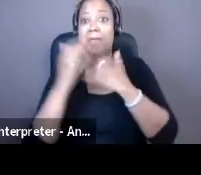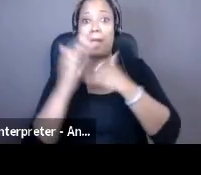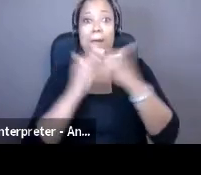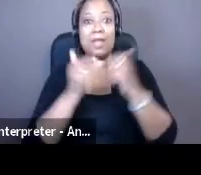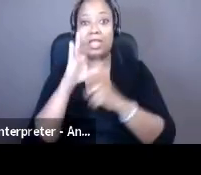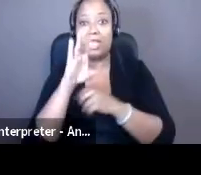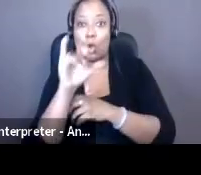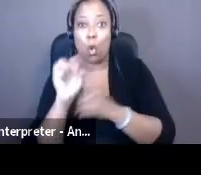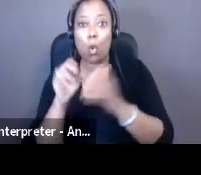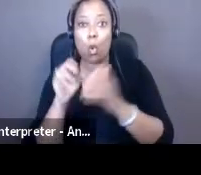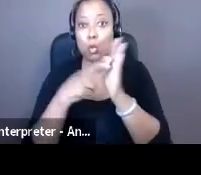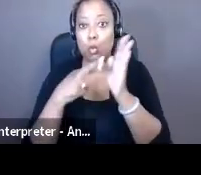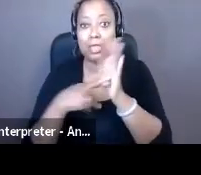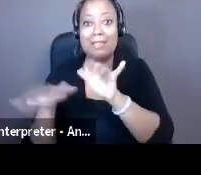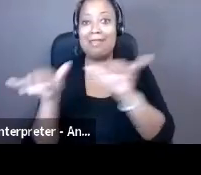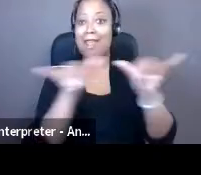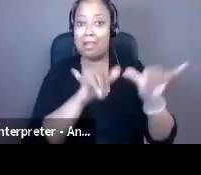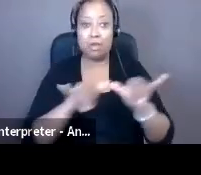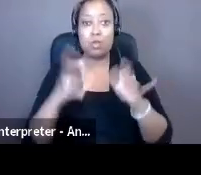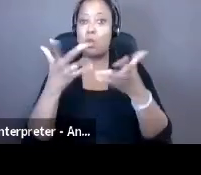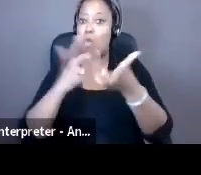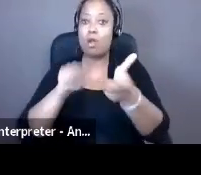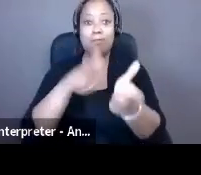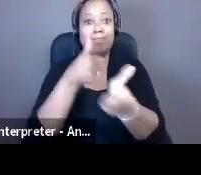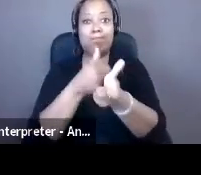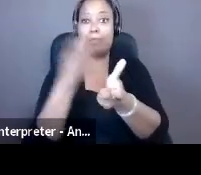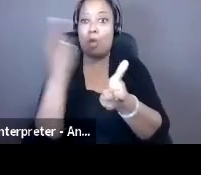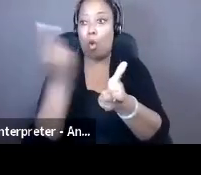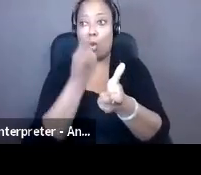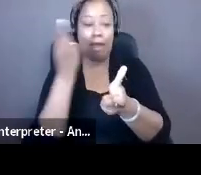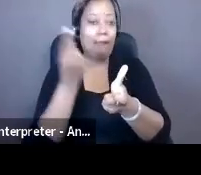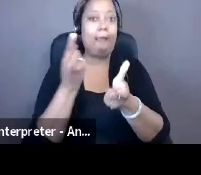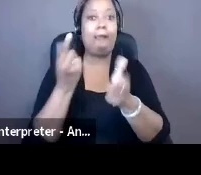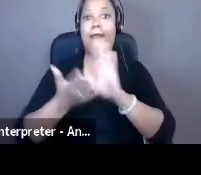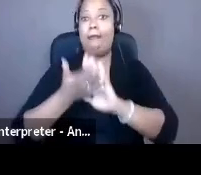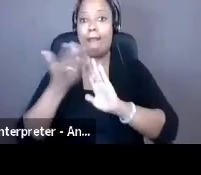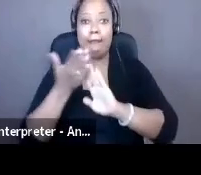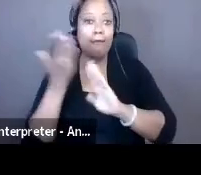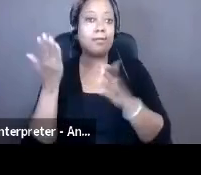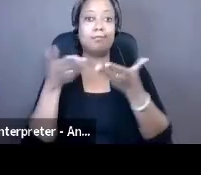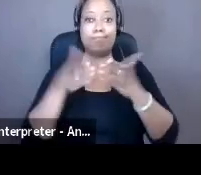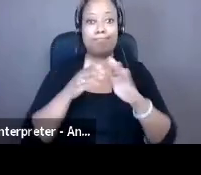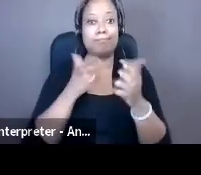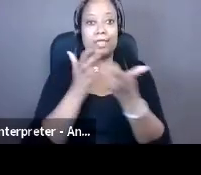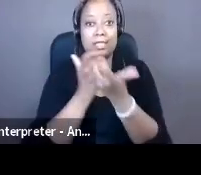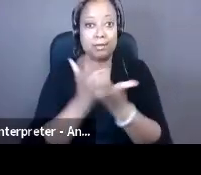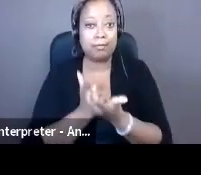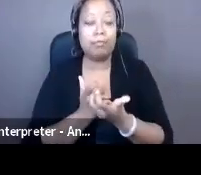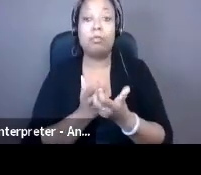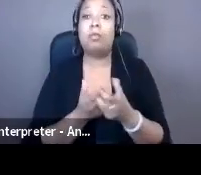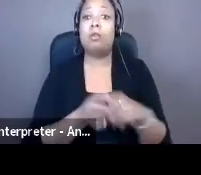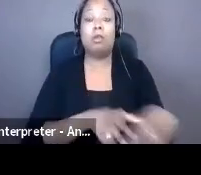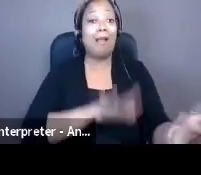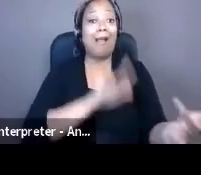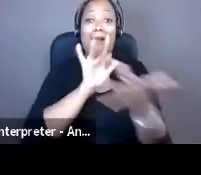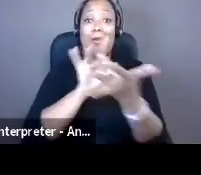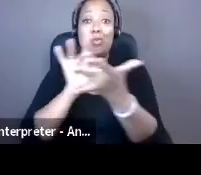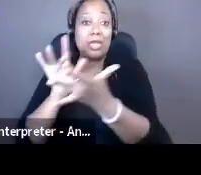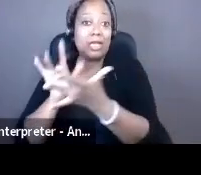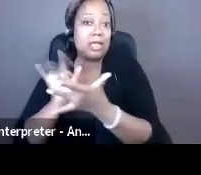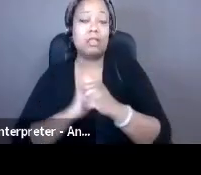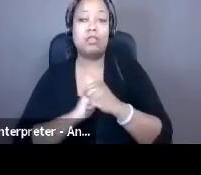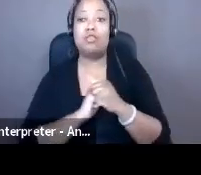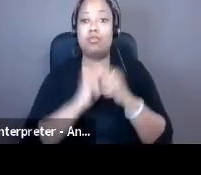sure that standards are always up to date and working for accessibility. And we do outreach and education by writing